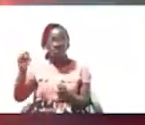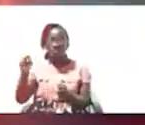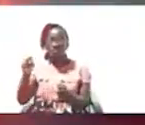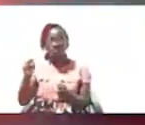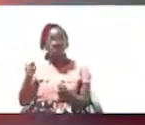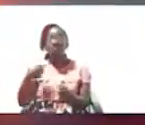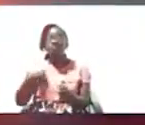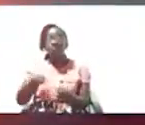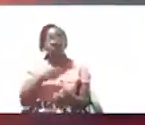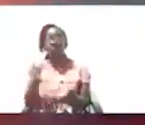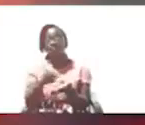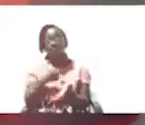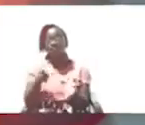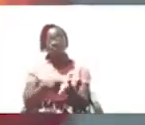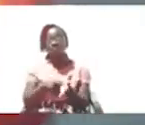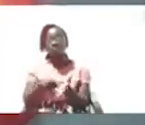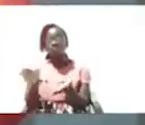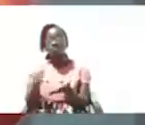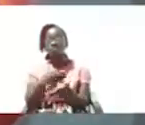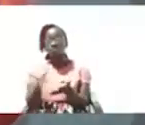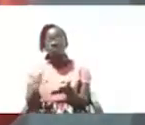bless